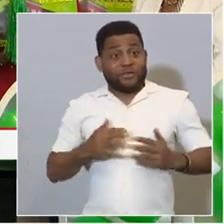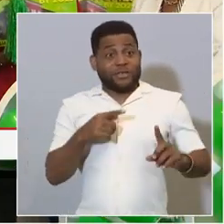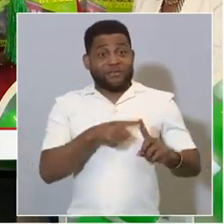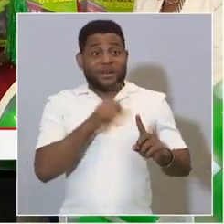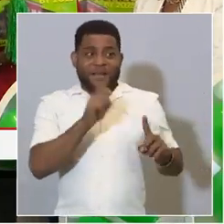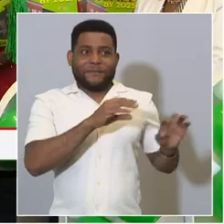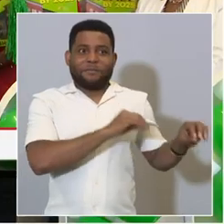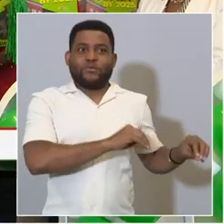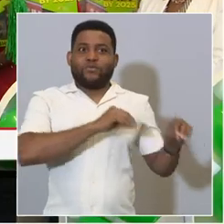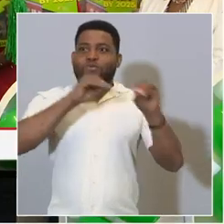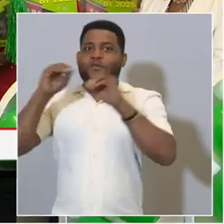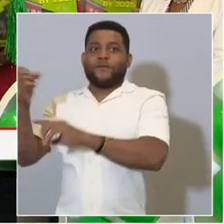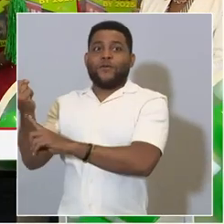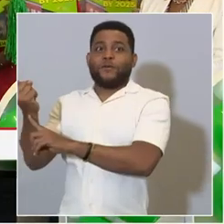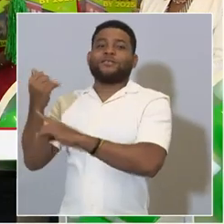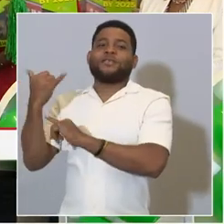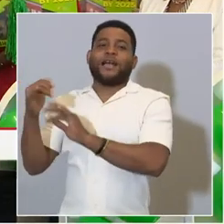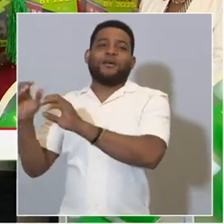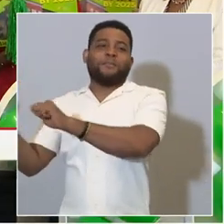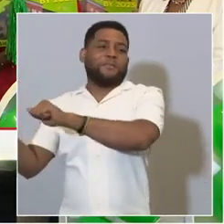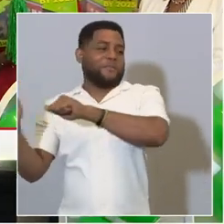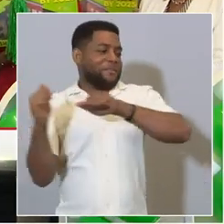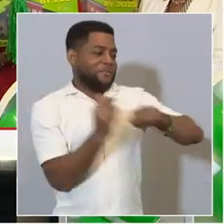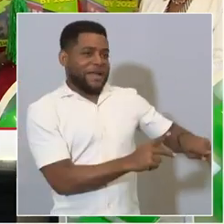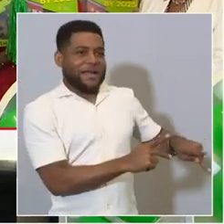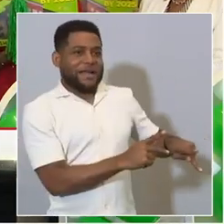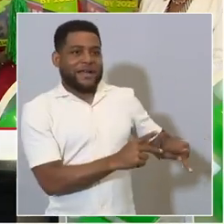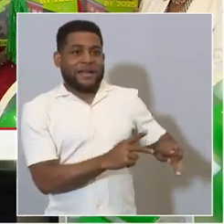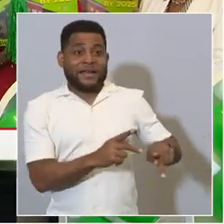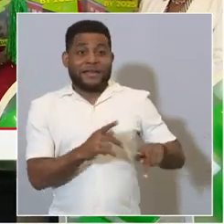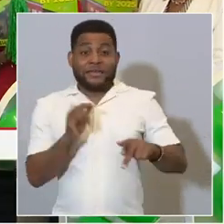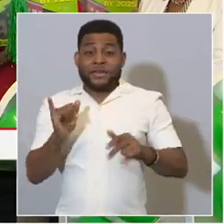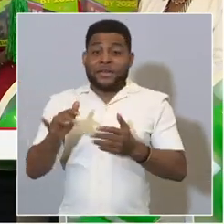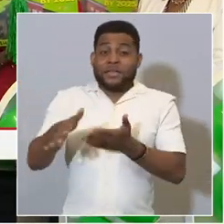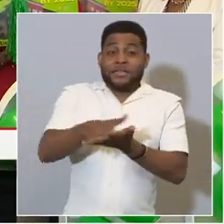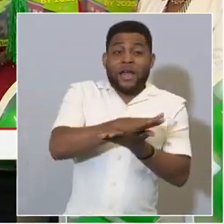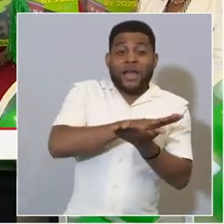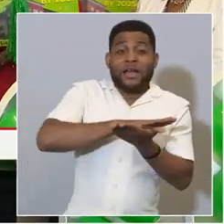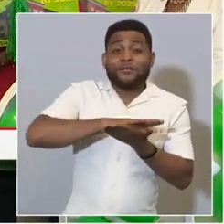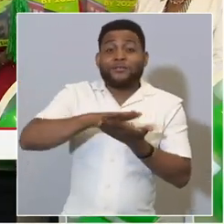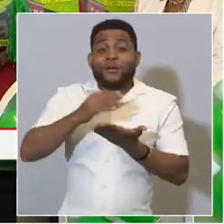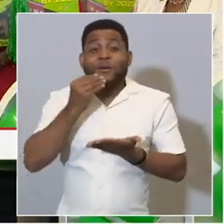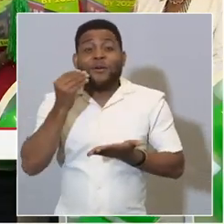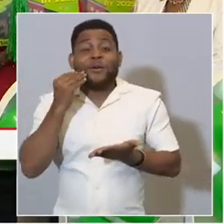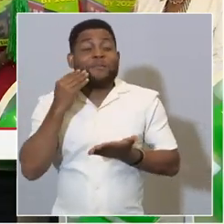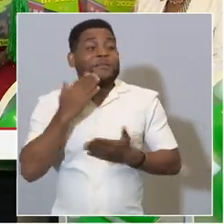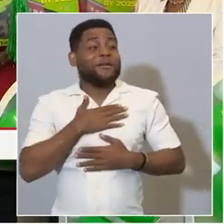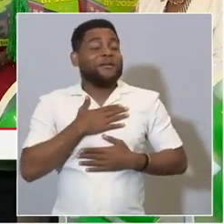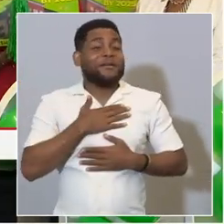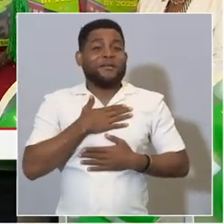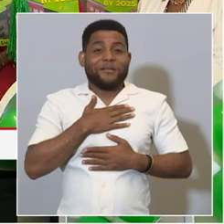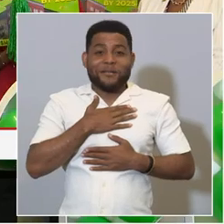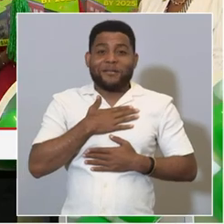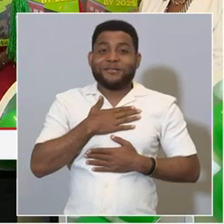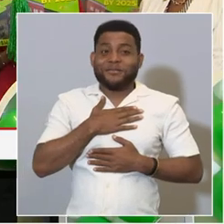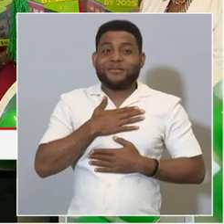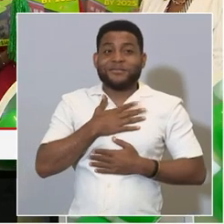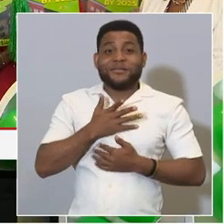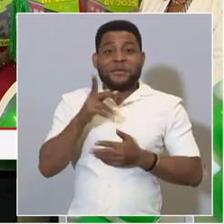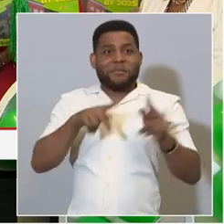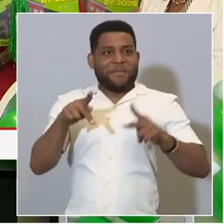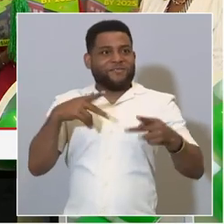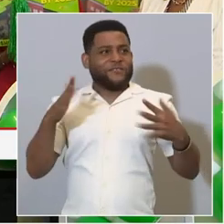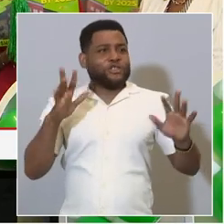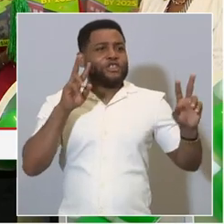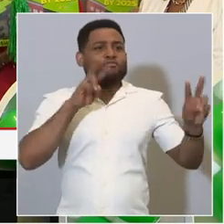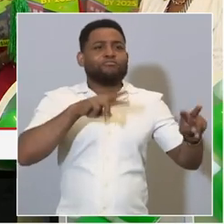deserve, a place that they can call home. Those who have toured the property thus far are thrilled and amazed